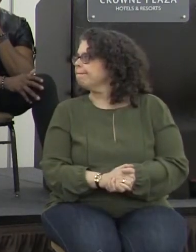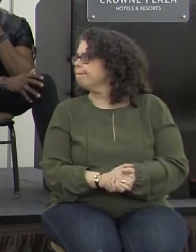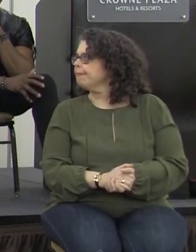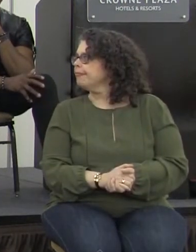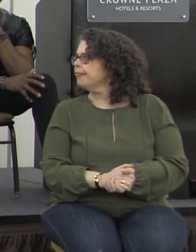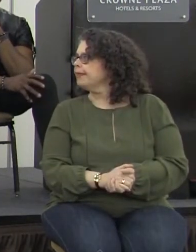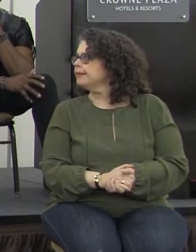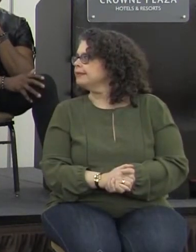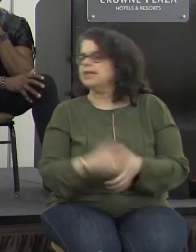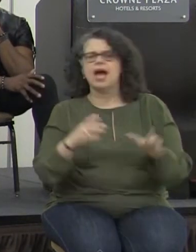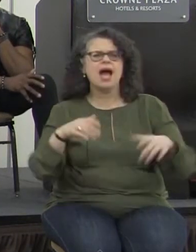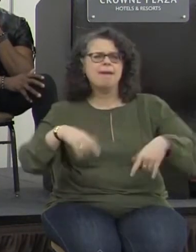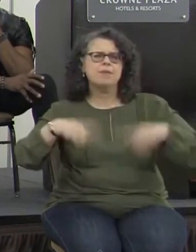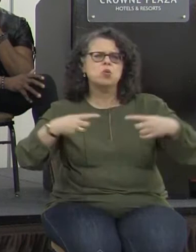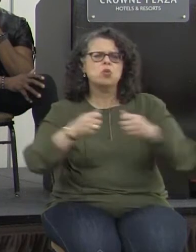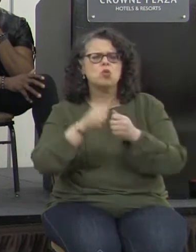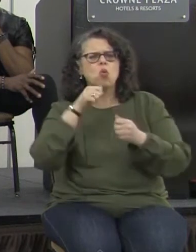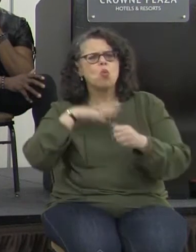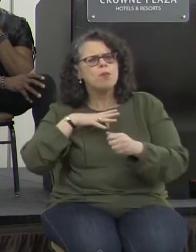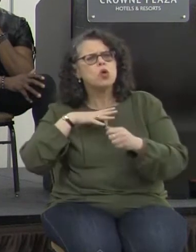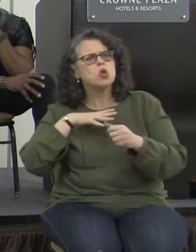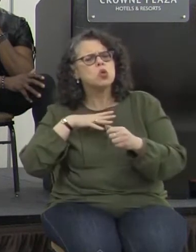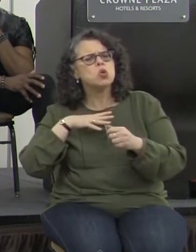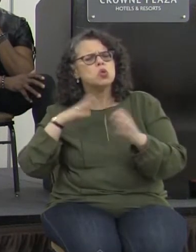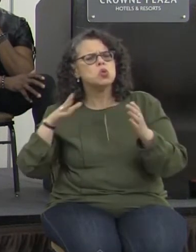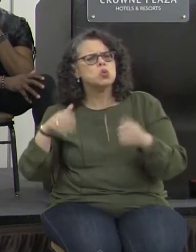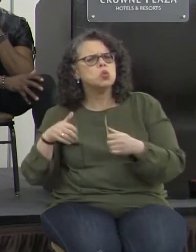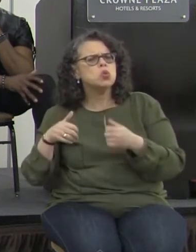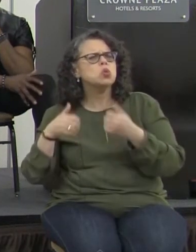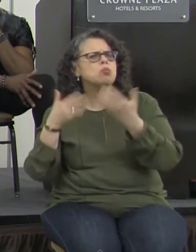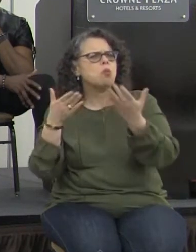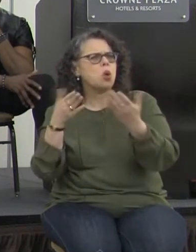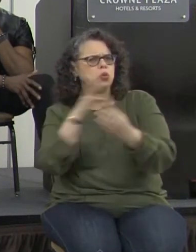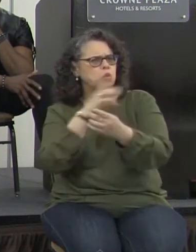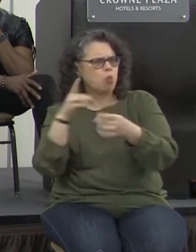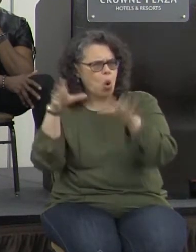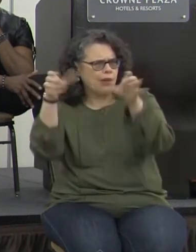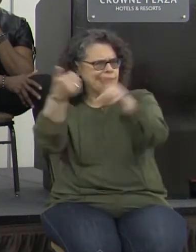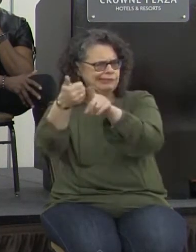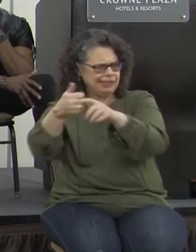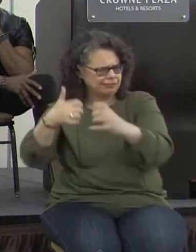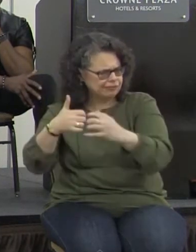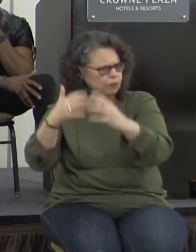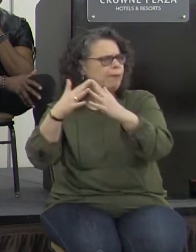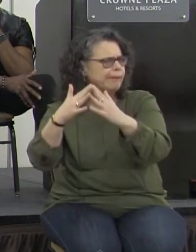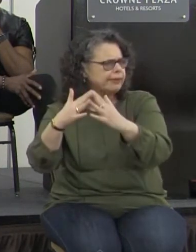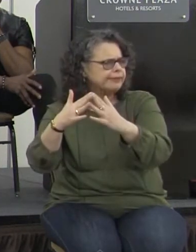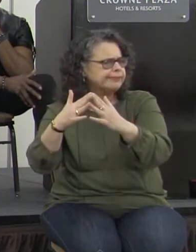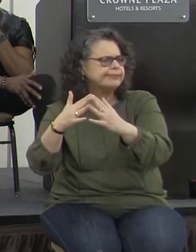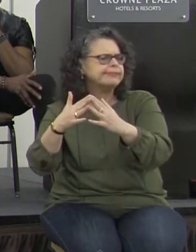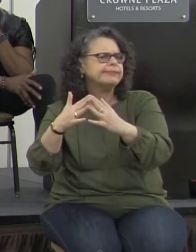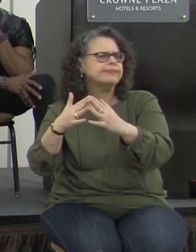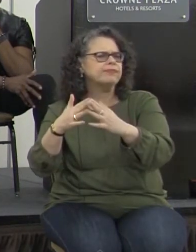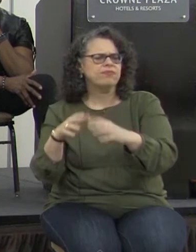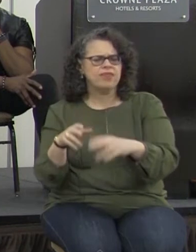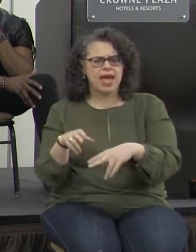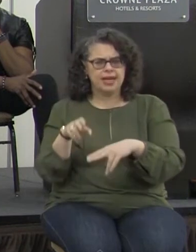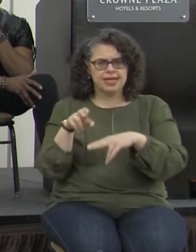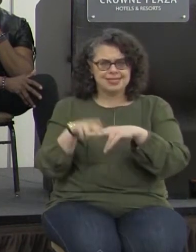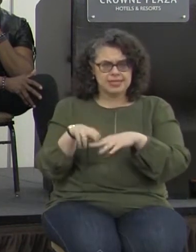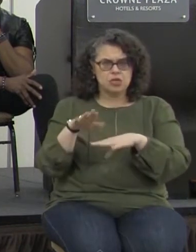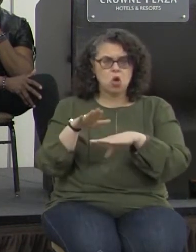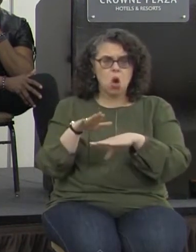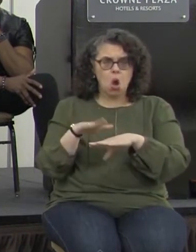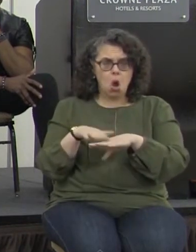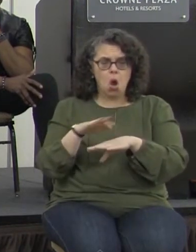woman who proposed to a board that's forming there now that a seat on that board